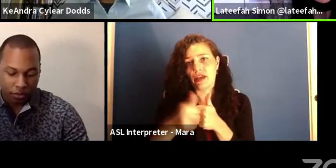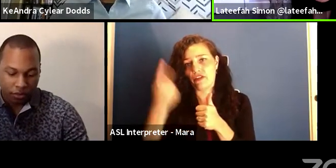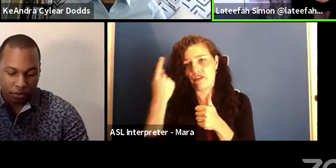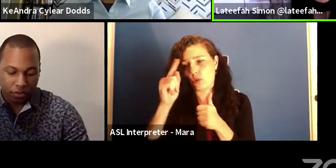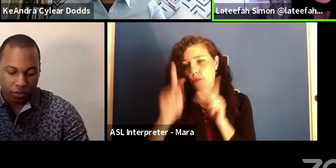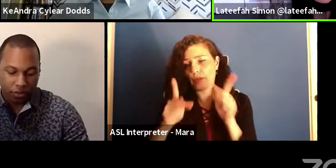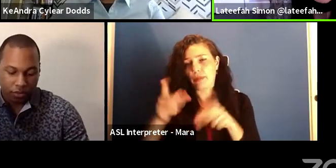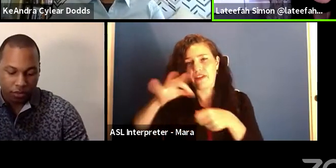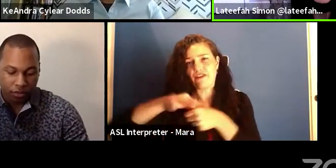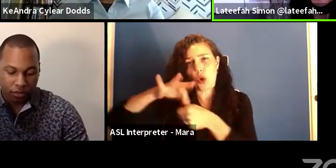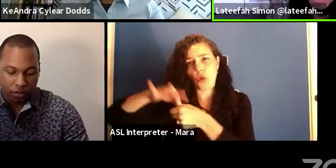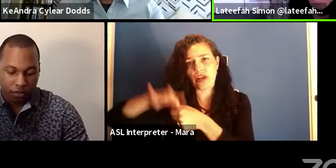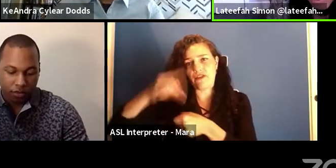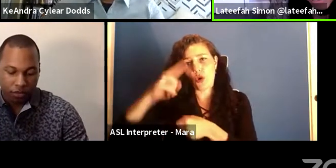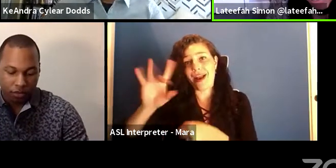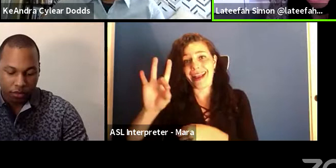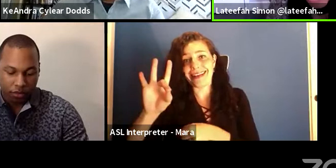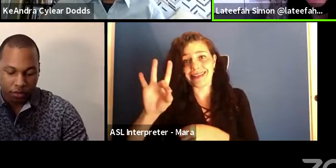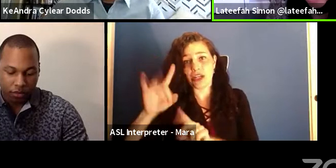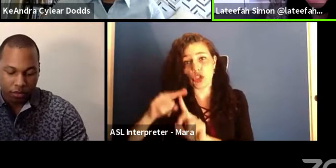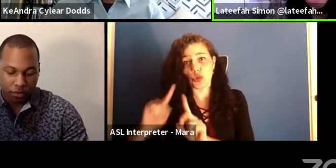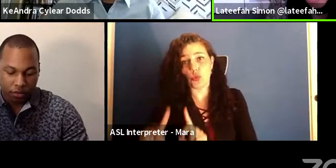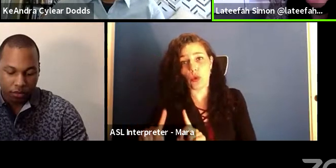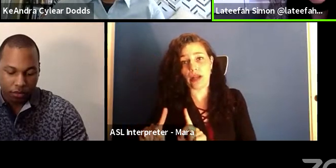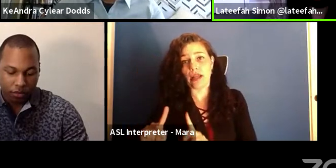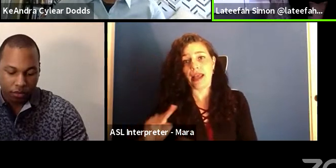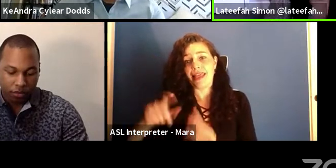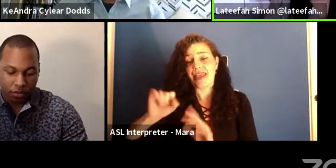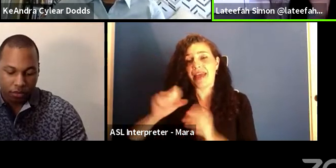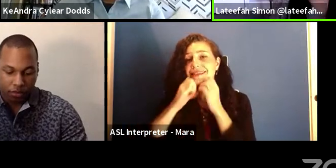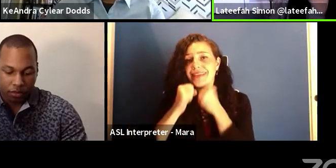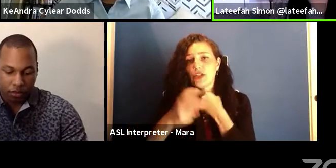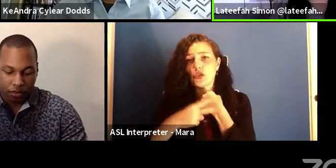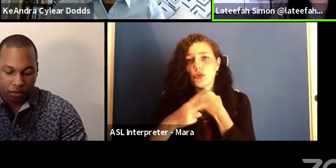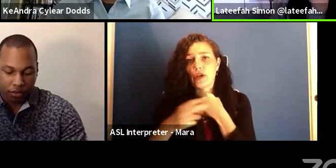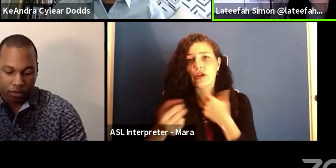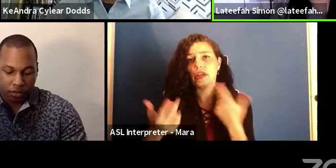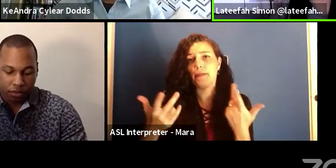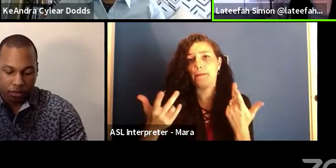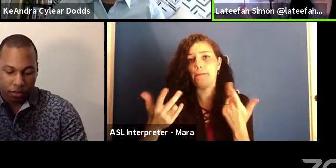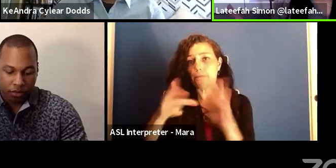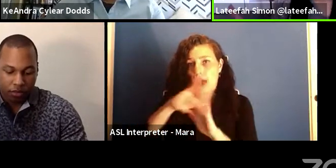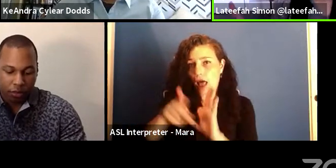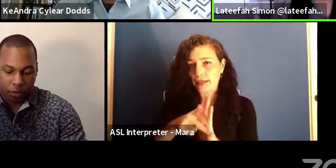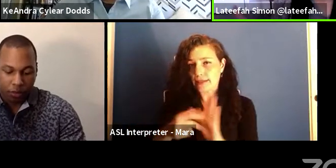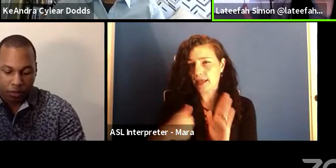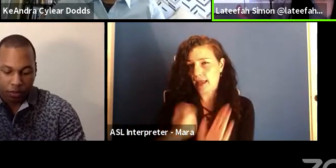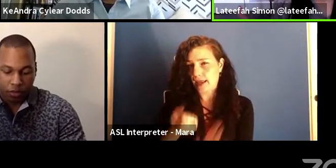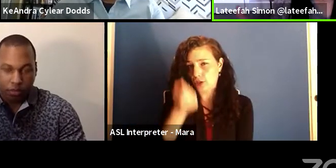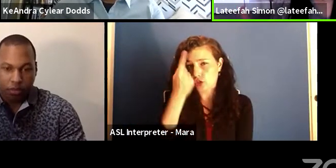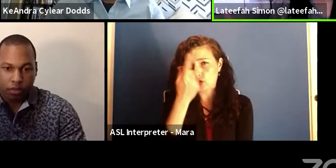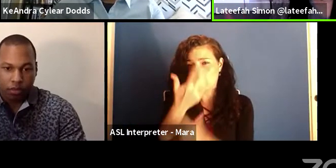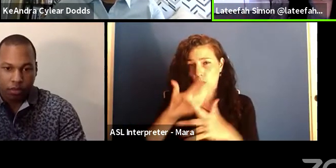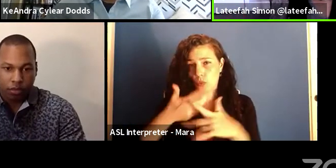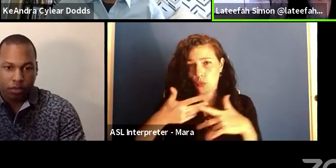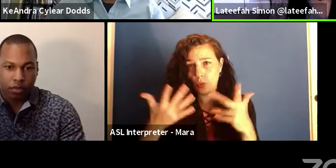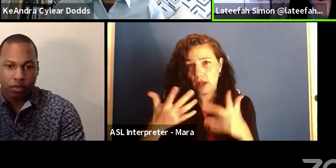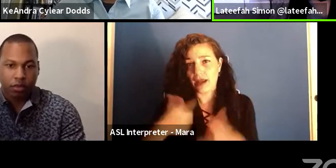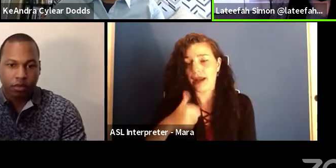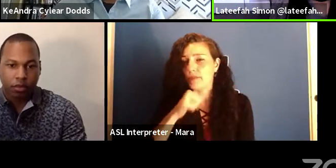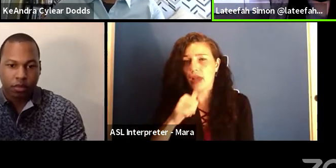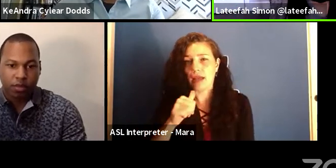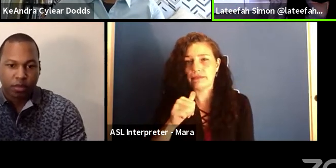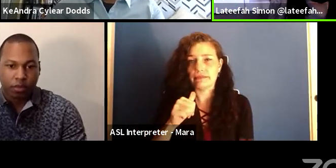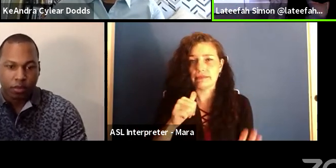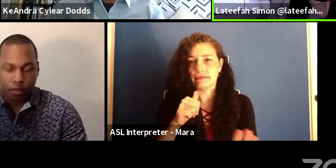it, 8-1. And sanctuary policy for me, when I came in, understanding, and I'm not apolitical,